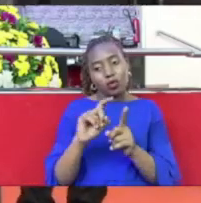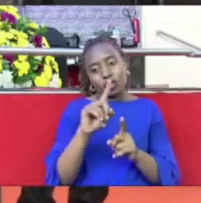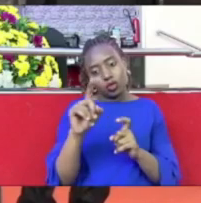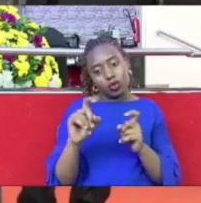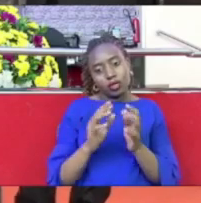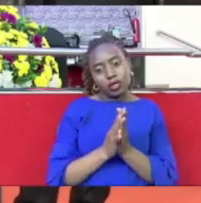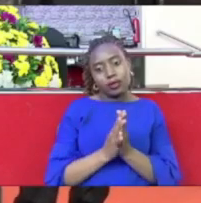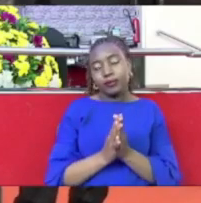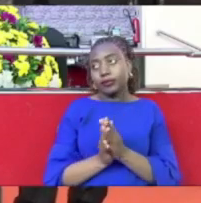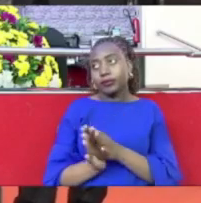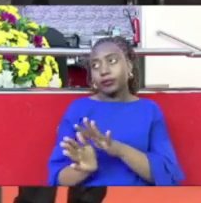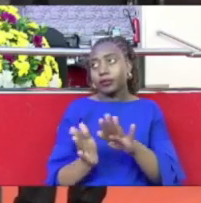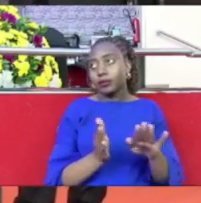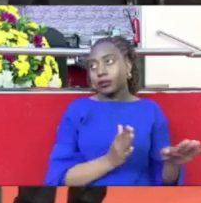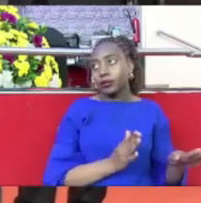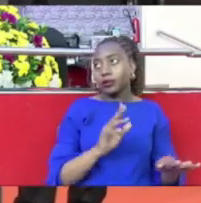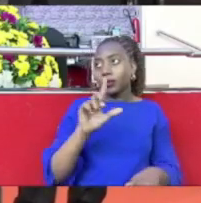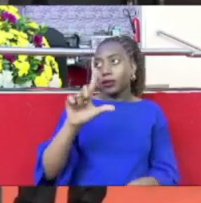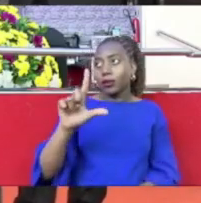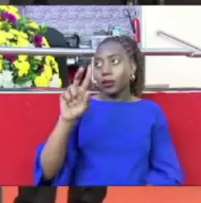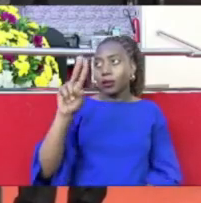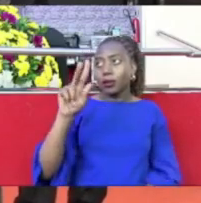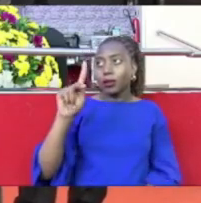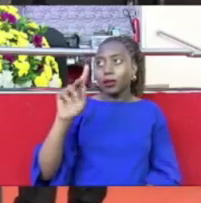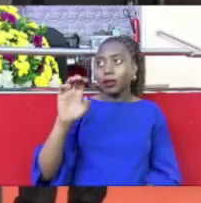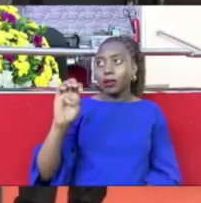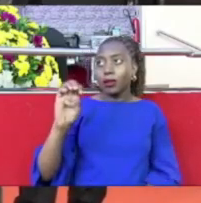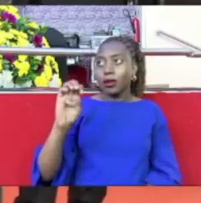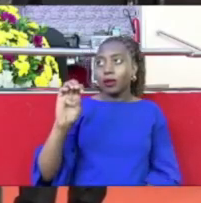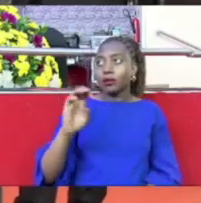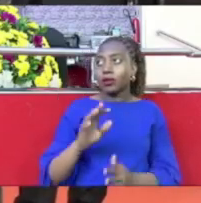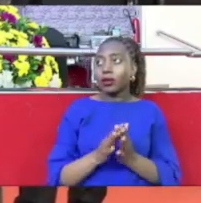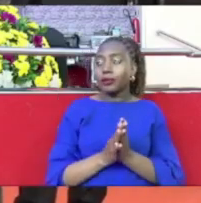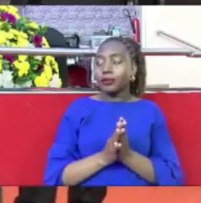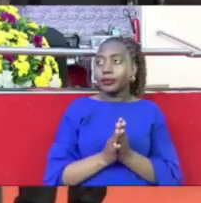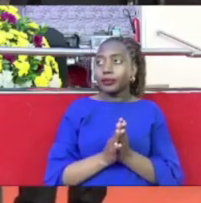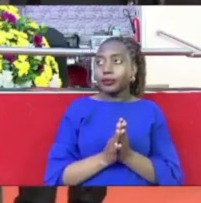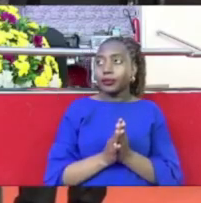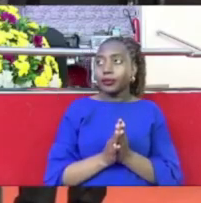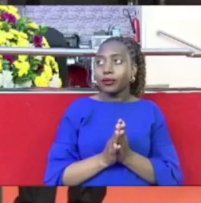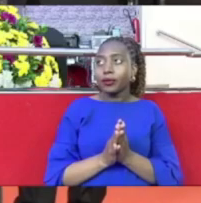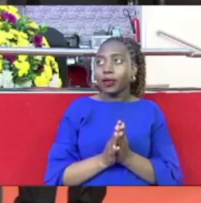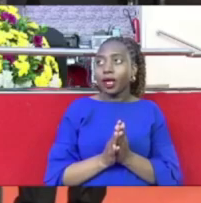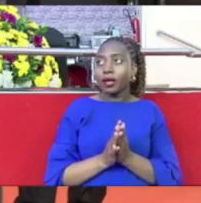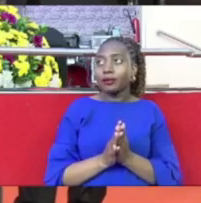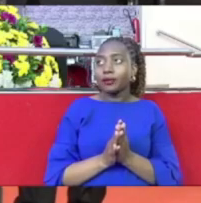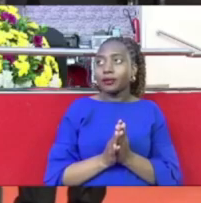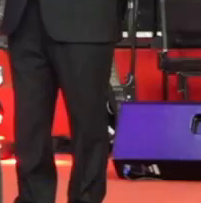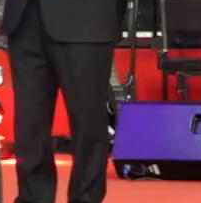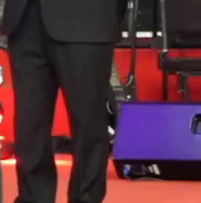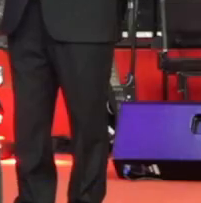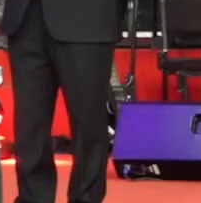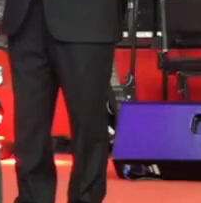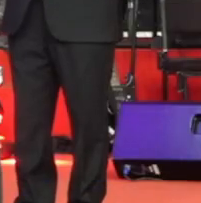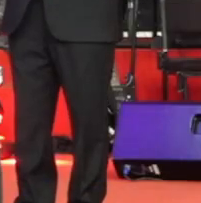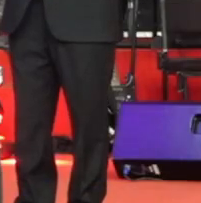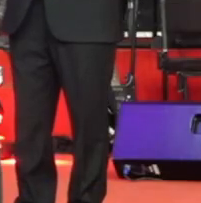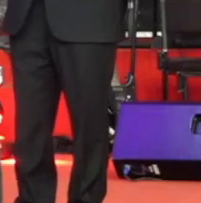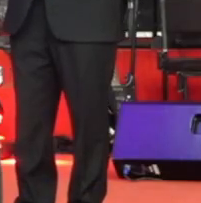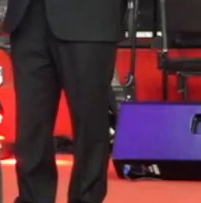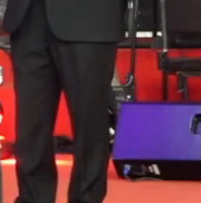Luke chapter number 18 verses 8. Luka 18 mstari. When Christ shall come, will I find faith? Will he find faith on earth?